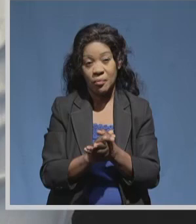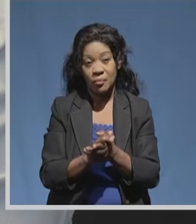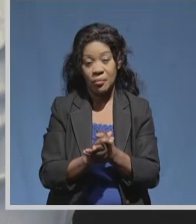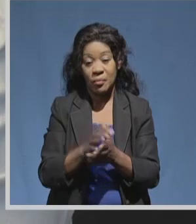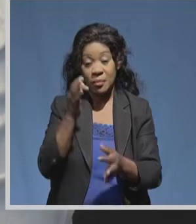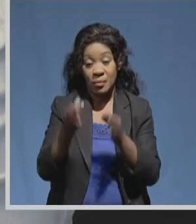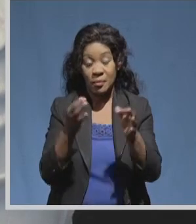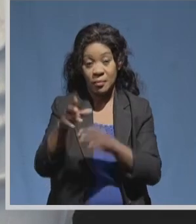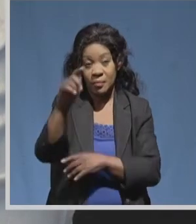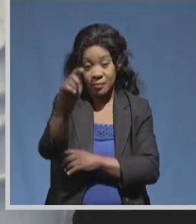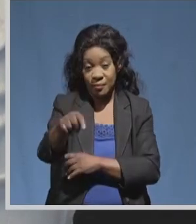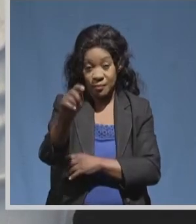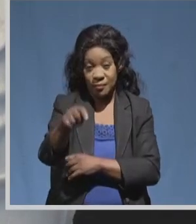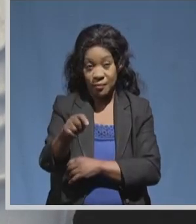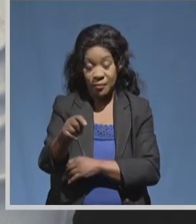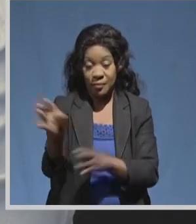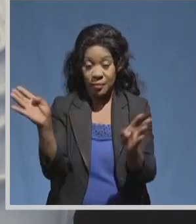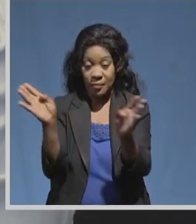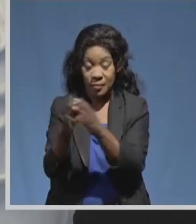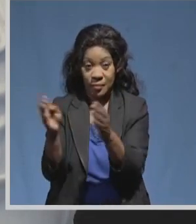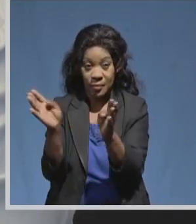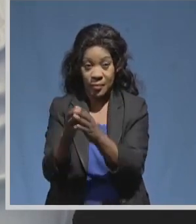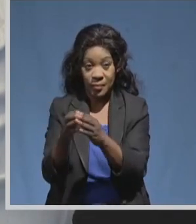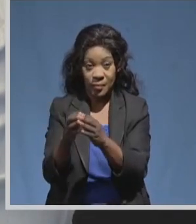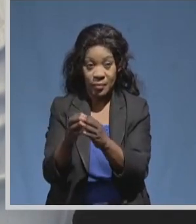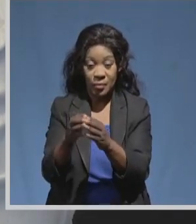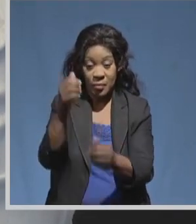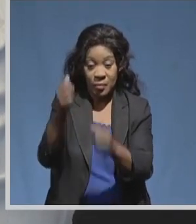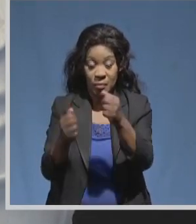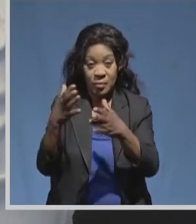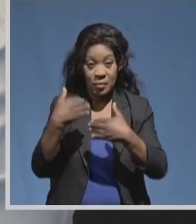gathering that has been included,